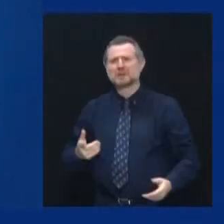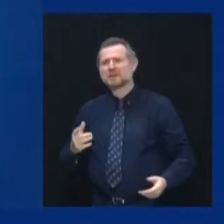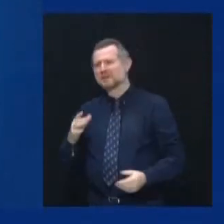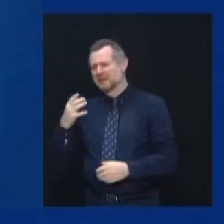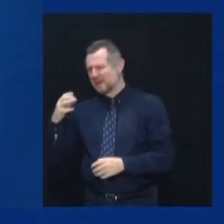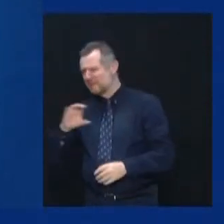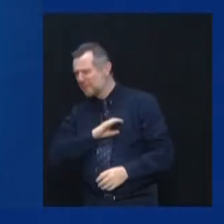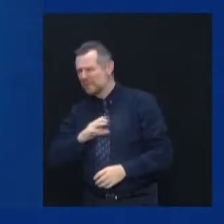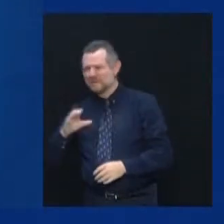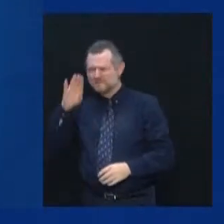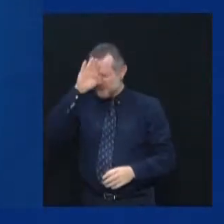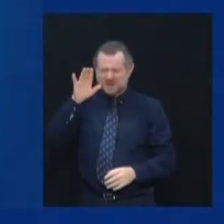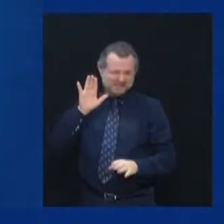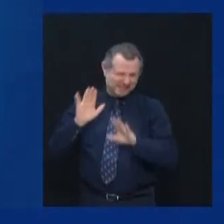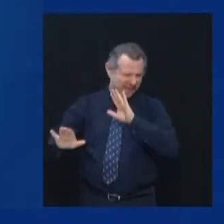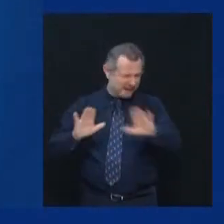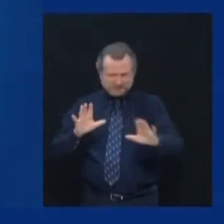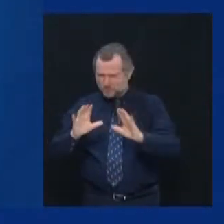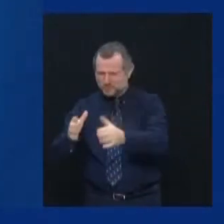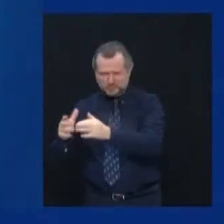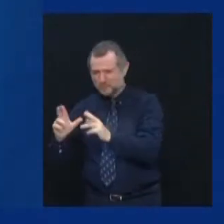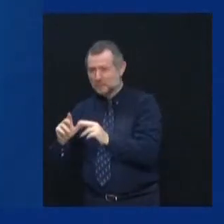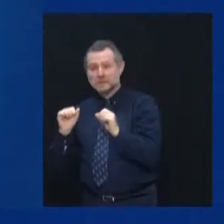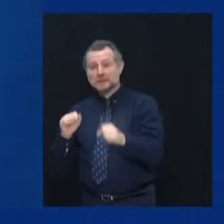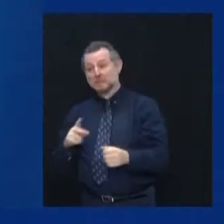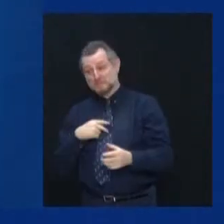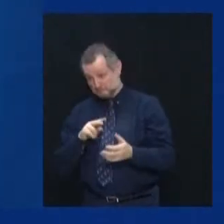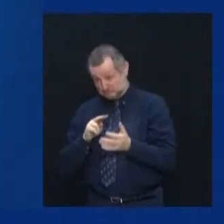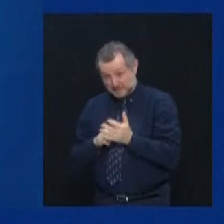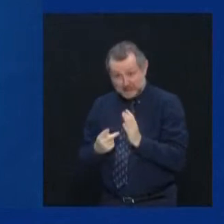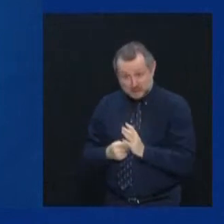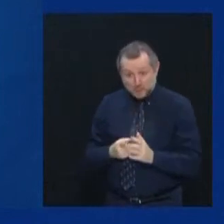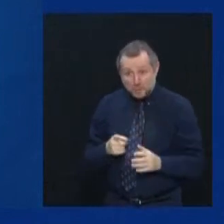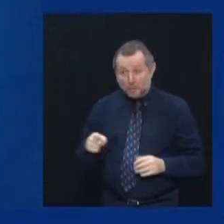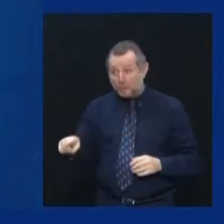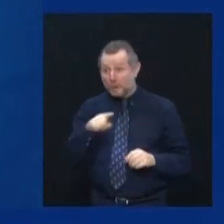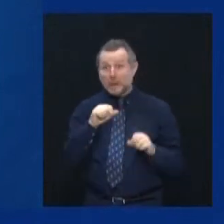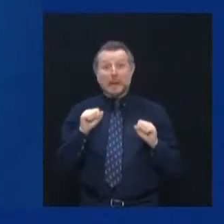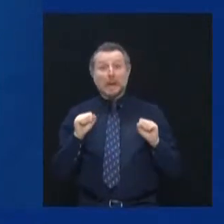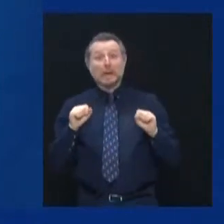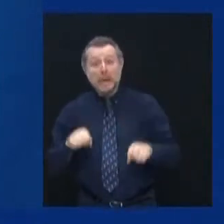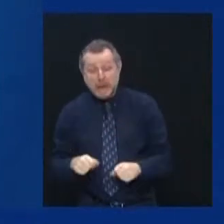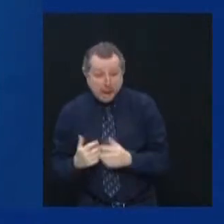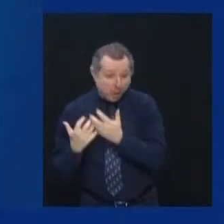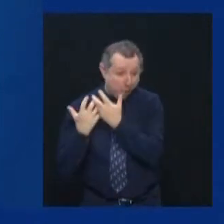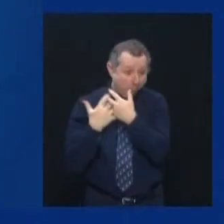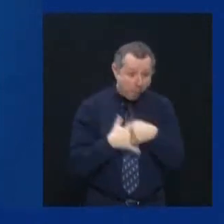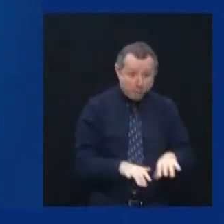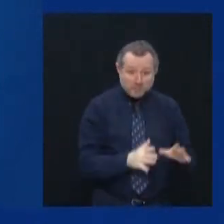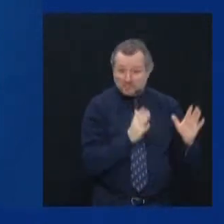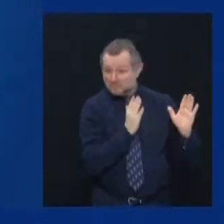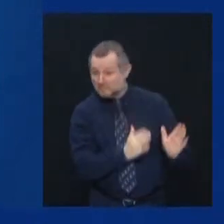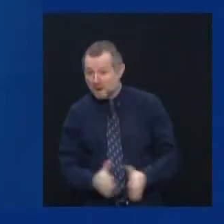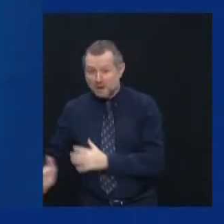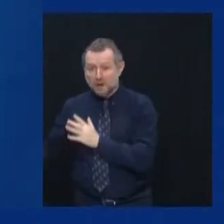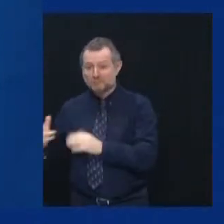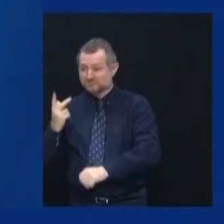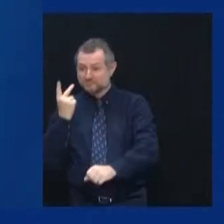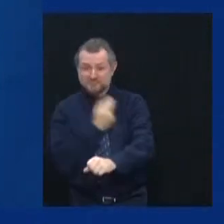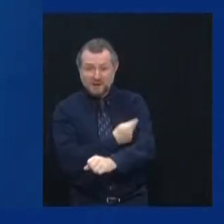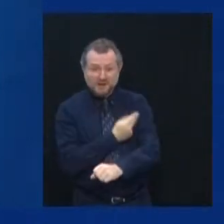cetera. So whenever we can get a large group to have